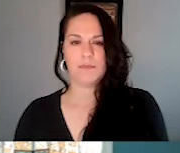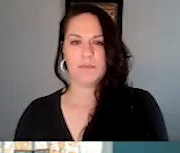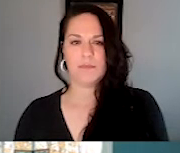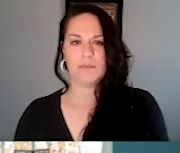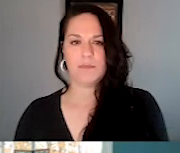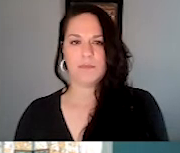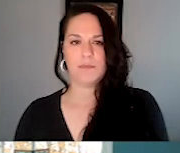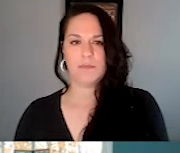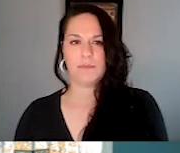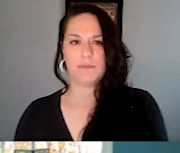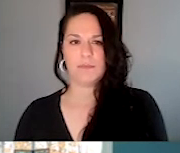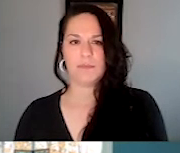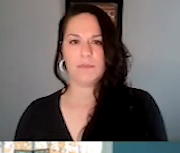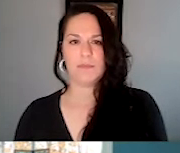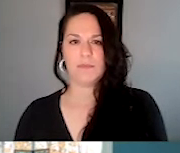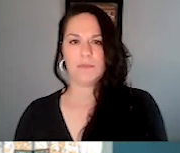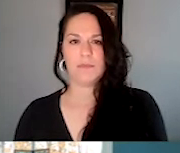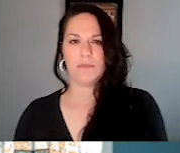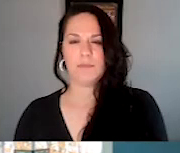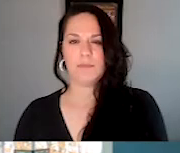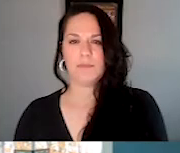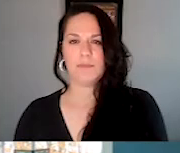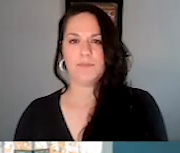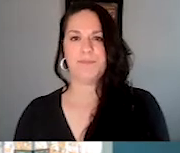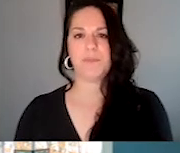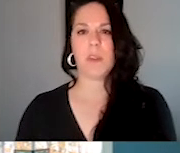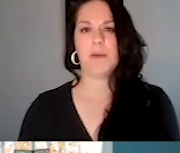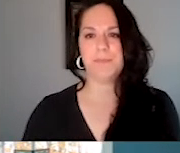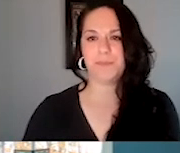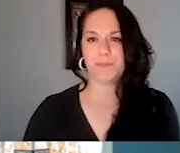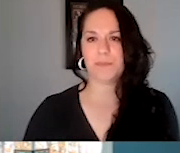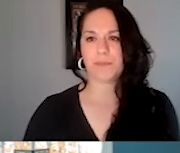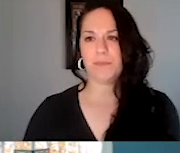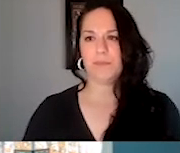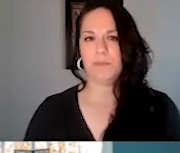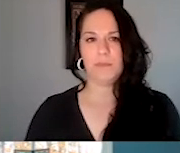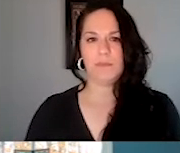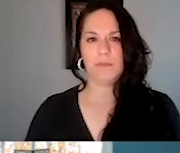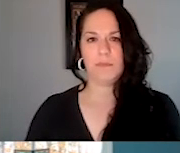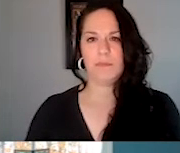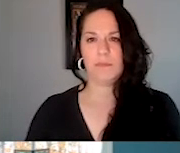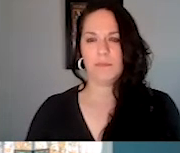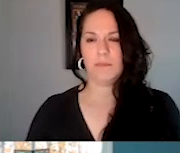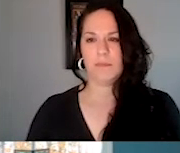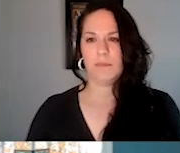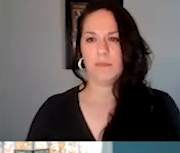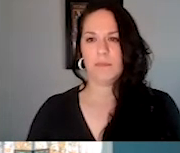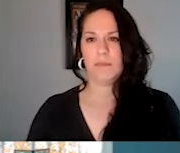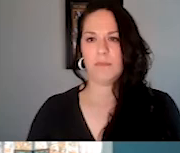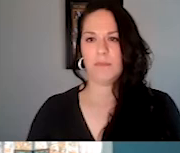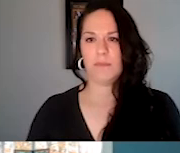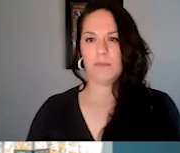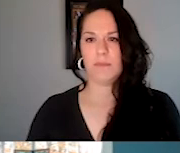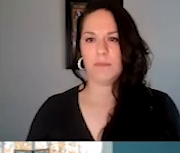that unintended consequences of policy changes matter. And this is one where a federal law changed, and the